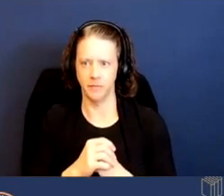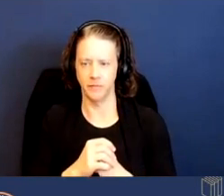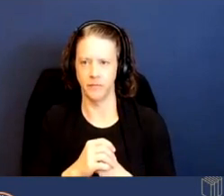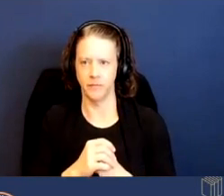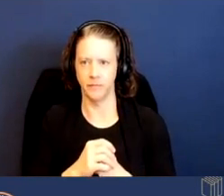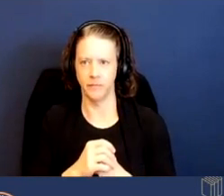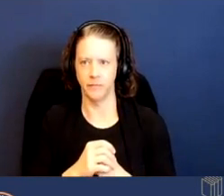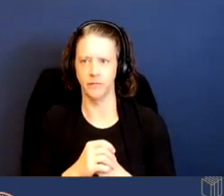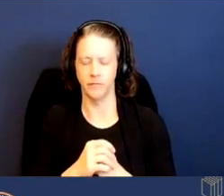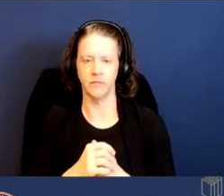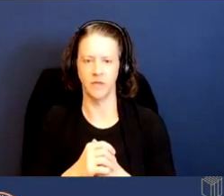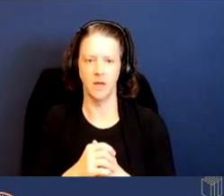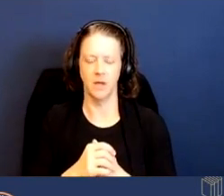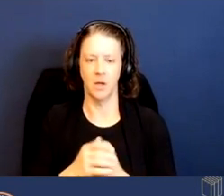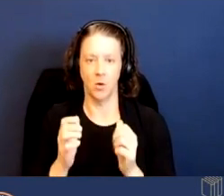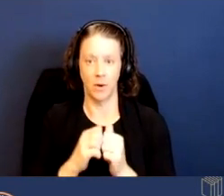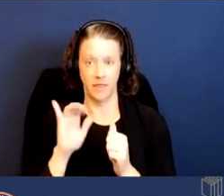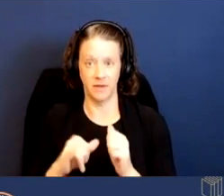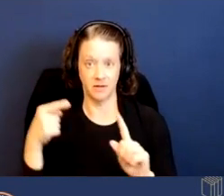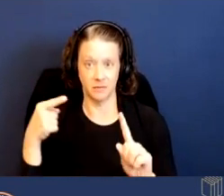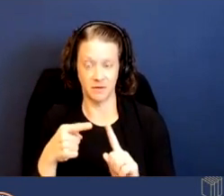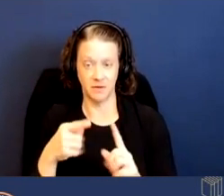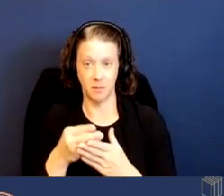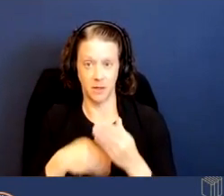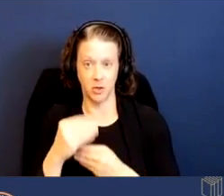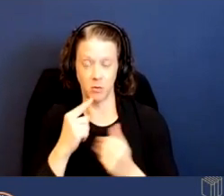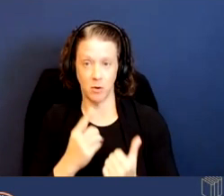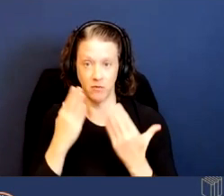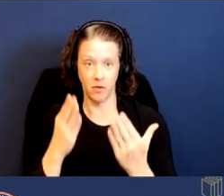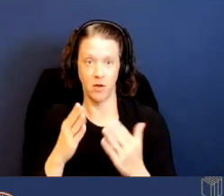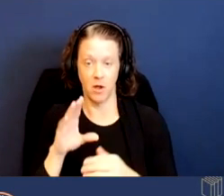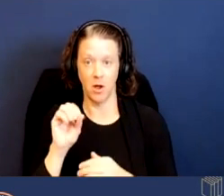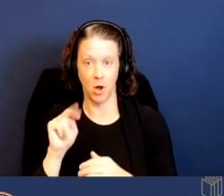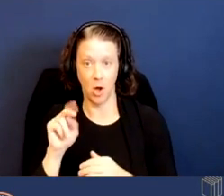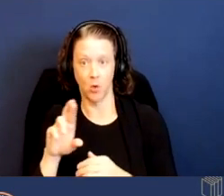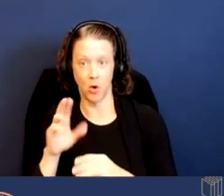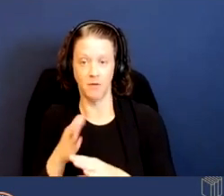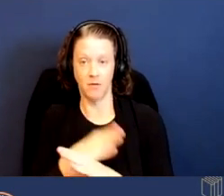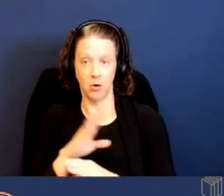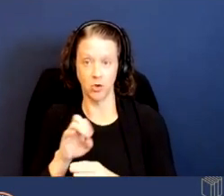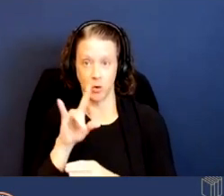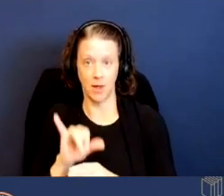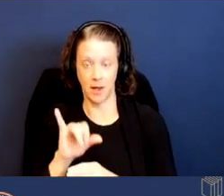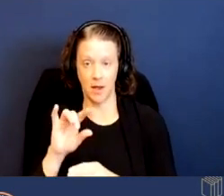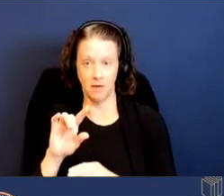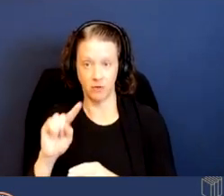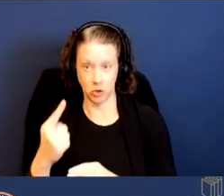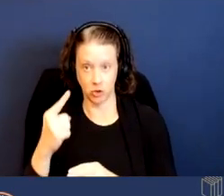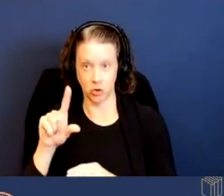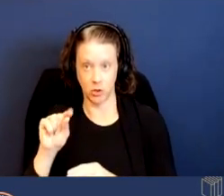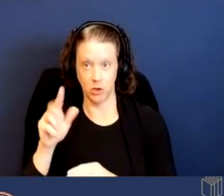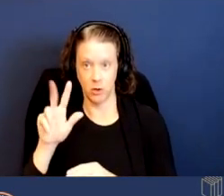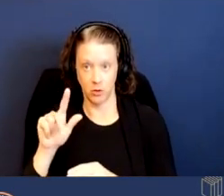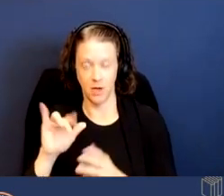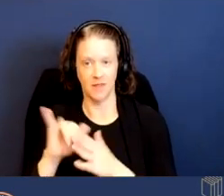On or before, with this particular budget proposal, on or before July 1, 2023, the contractor, the selected contractor, will sort